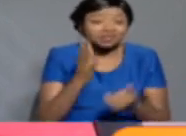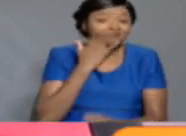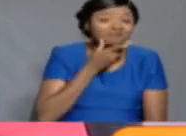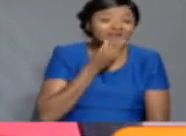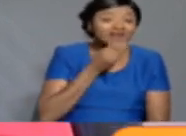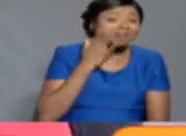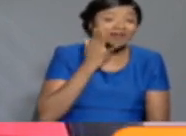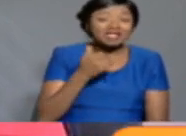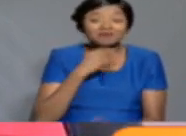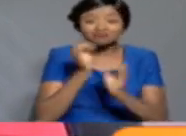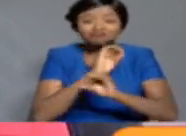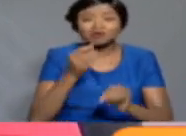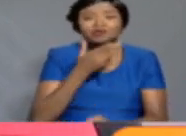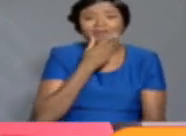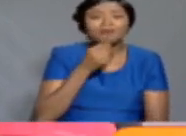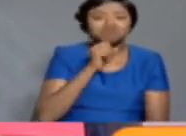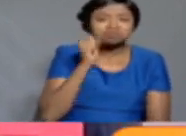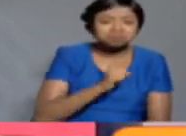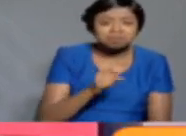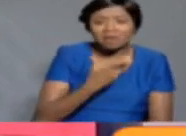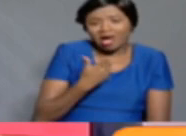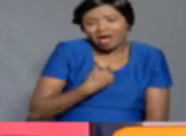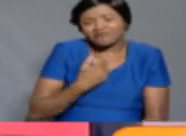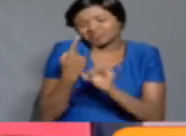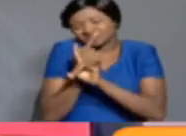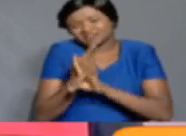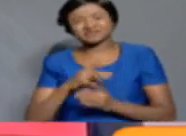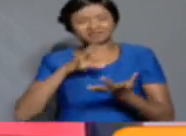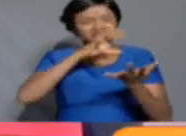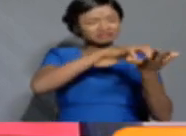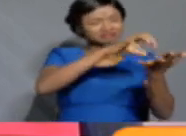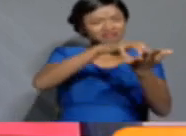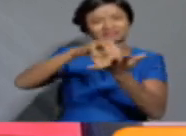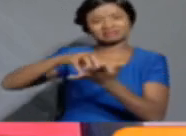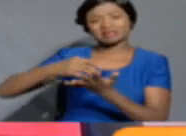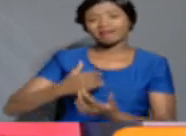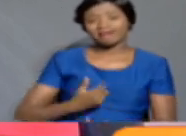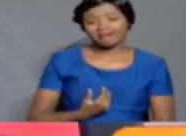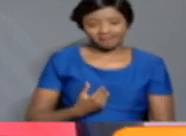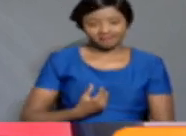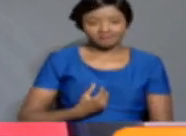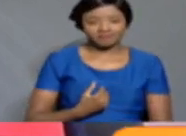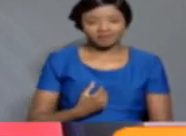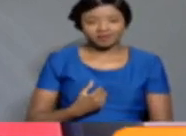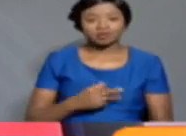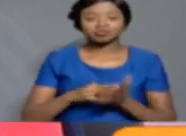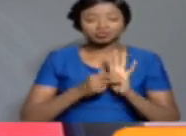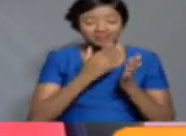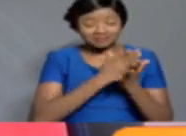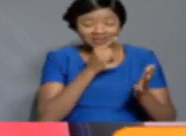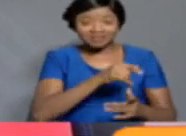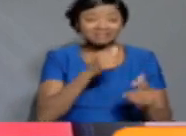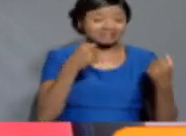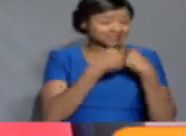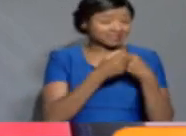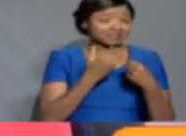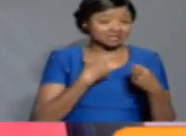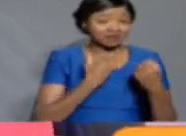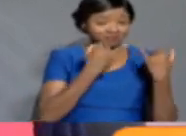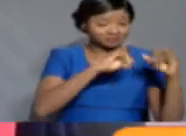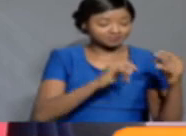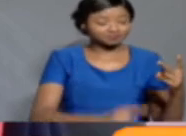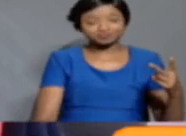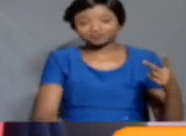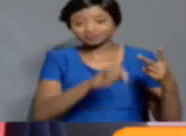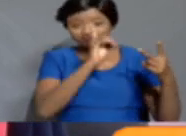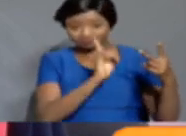being brought up by their grandmothers. There are some who are being brought in different circumstances where children are. So some of these things may be difficult to implement, one. Two, we